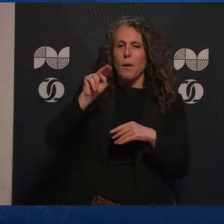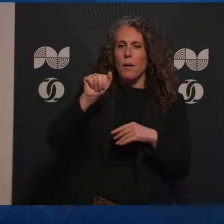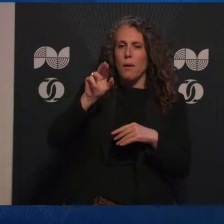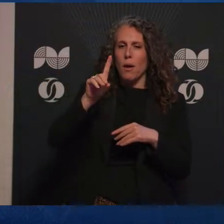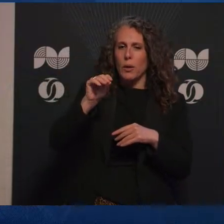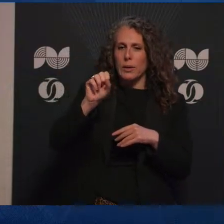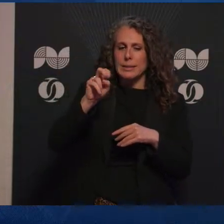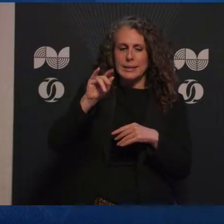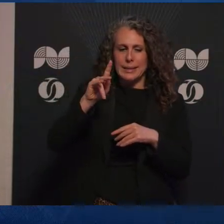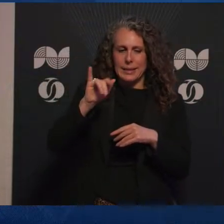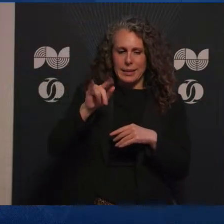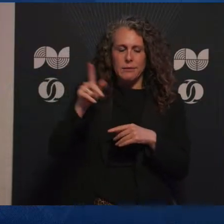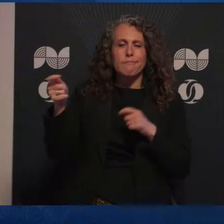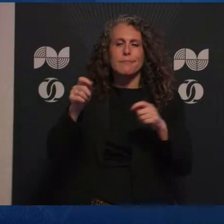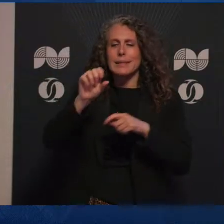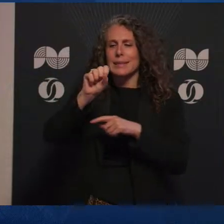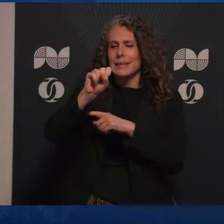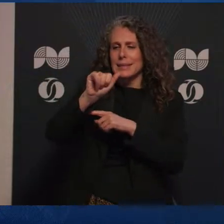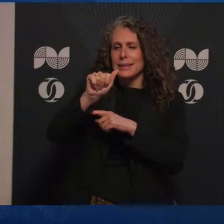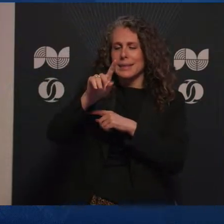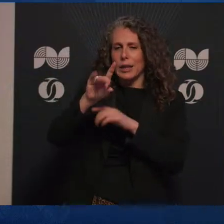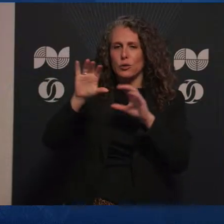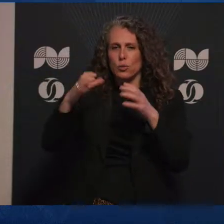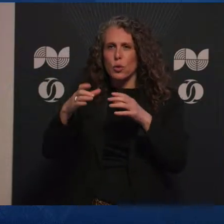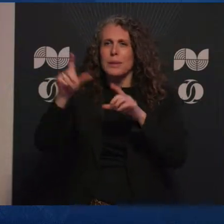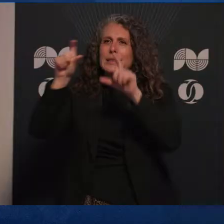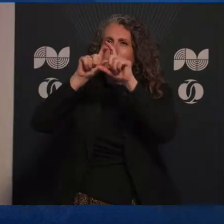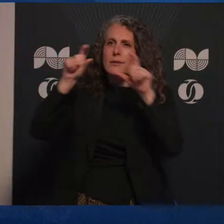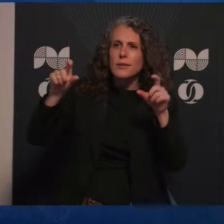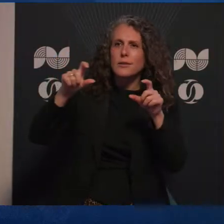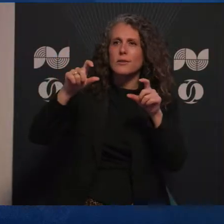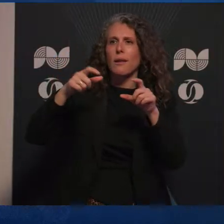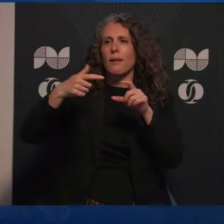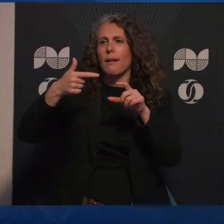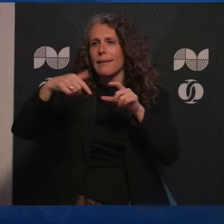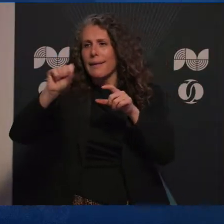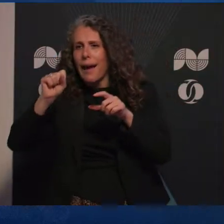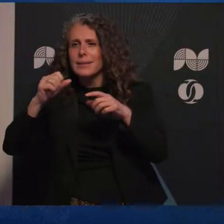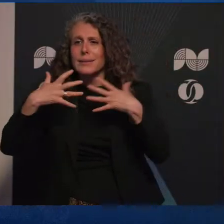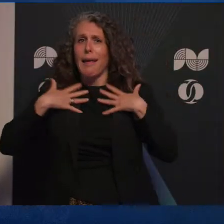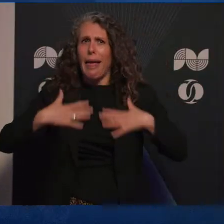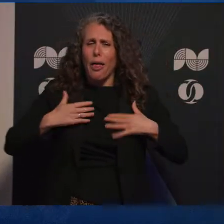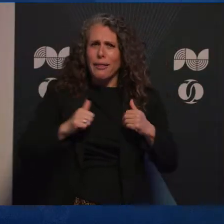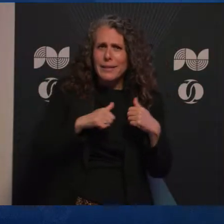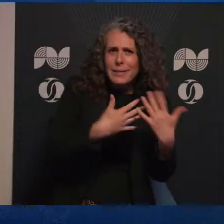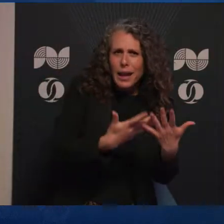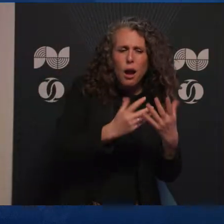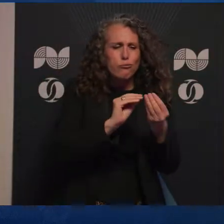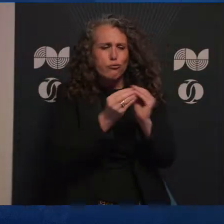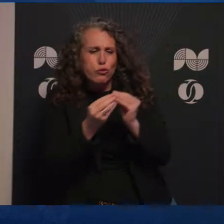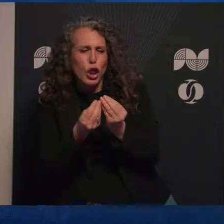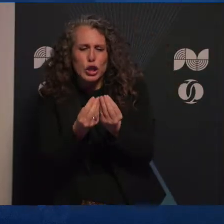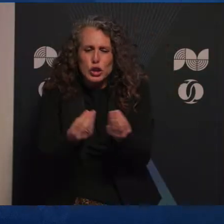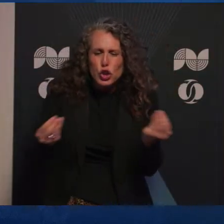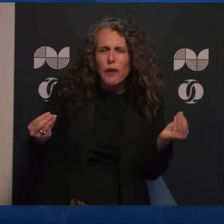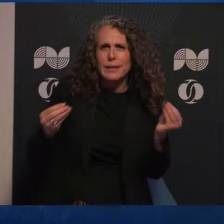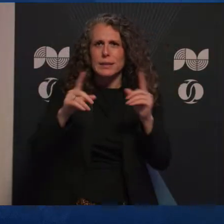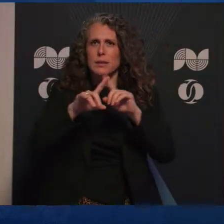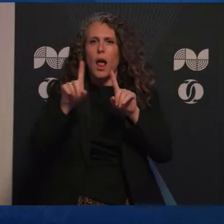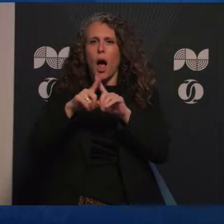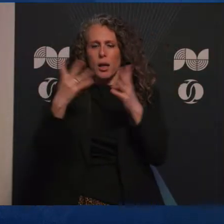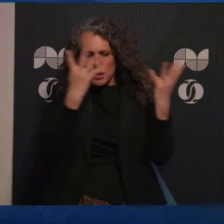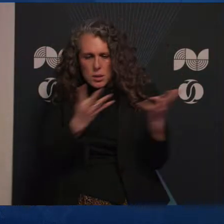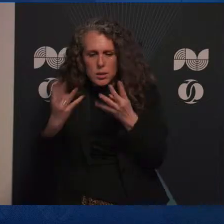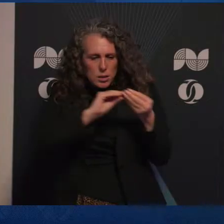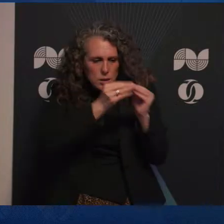SIAD Group, which is active in industrial gases, engineering, healthcare, industrial goods and services, so very good for a manufacturing perspective,